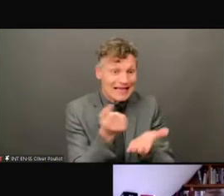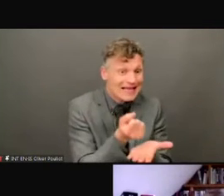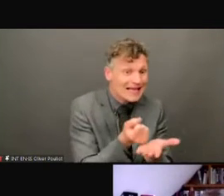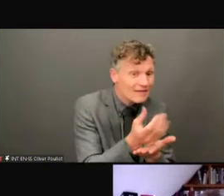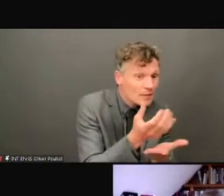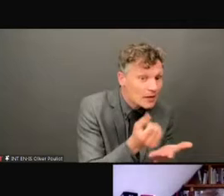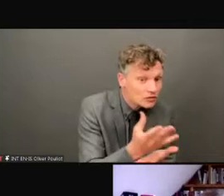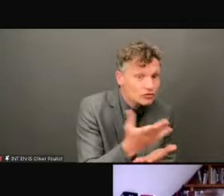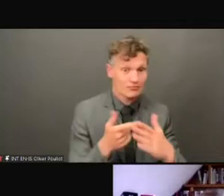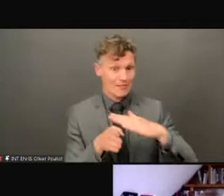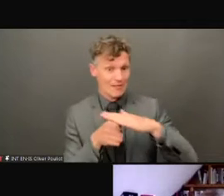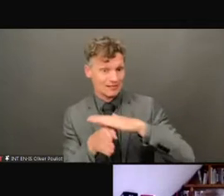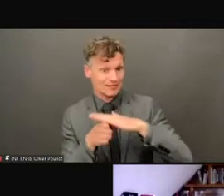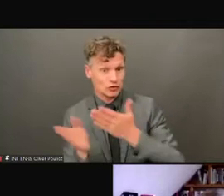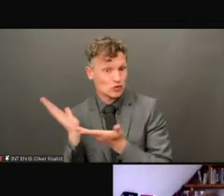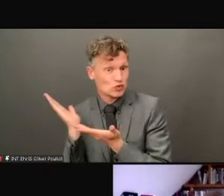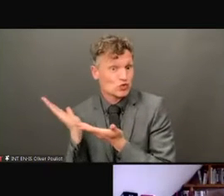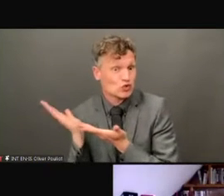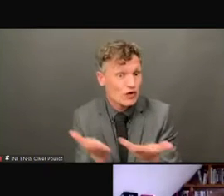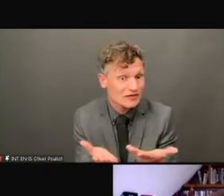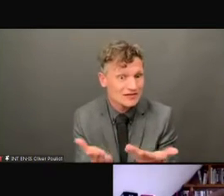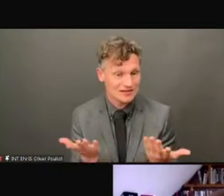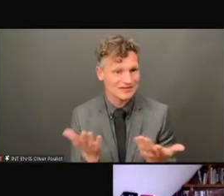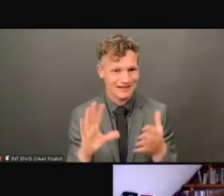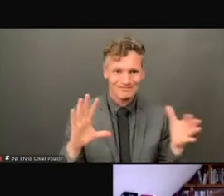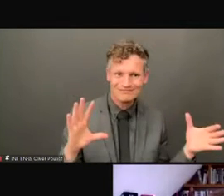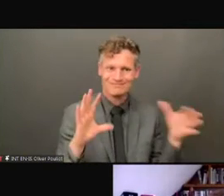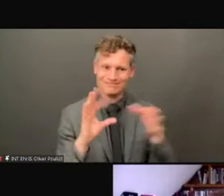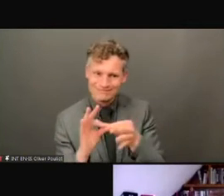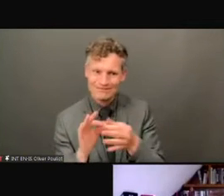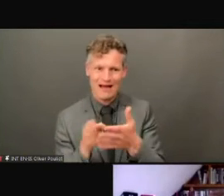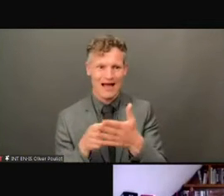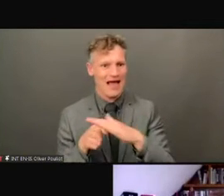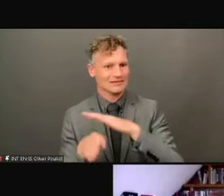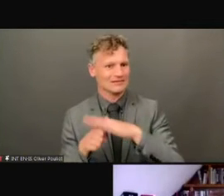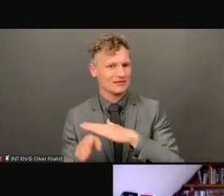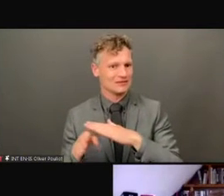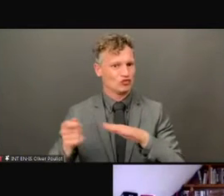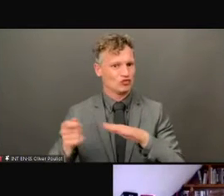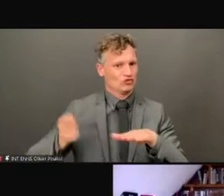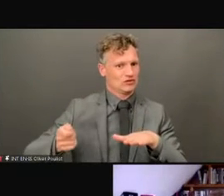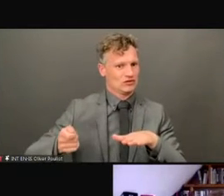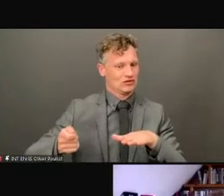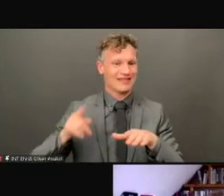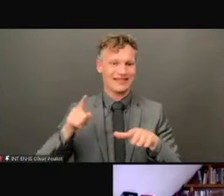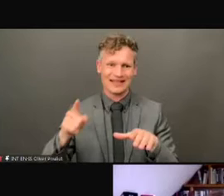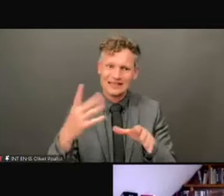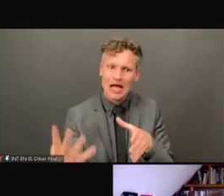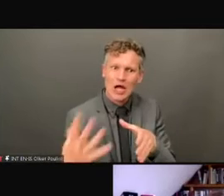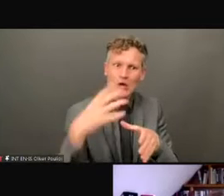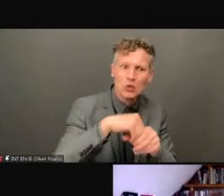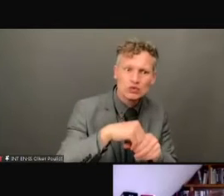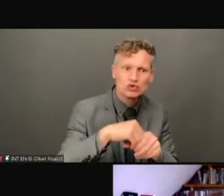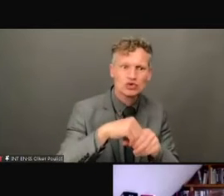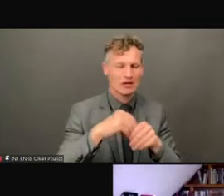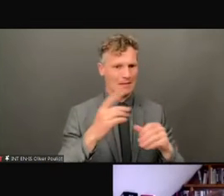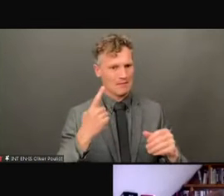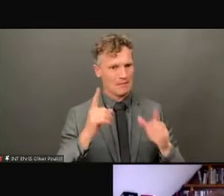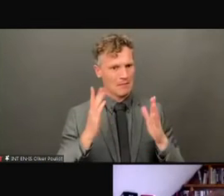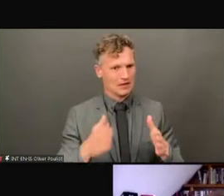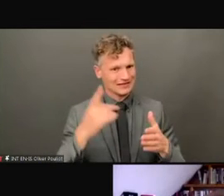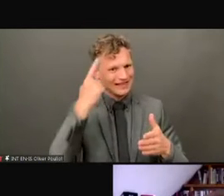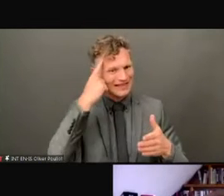representation. Access to justice involves inclusion and participation in mechanisms and processes of justice at